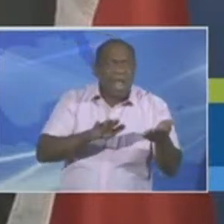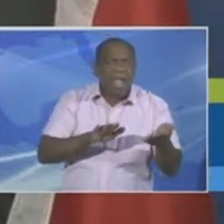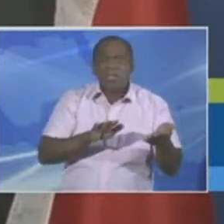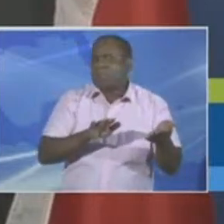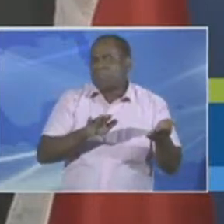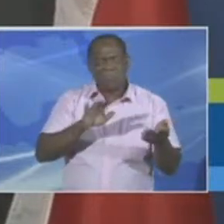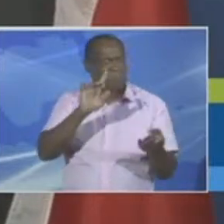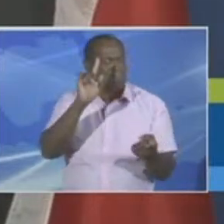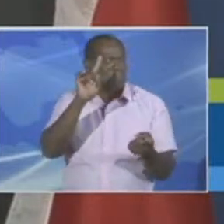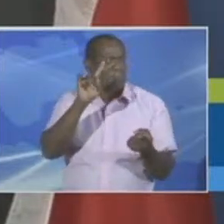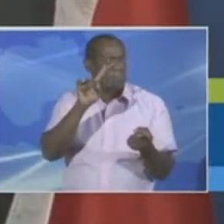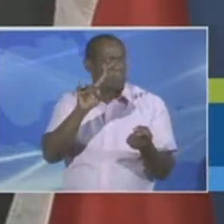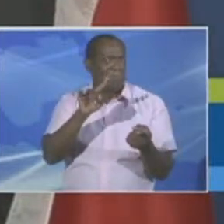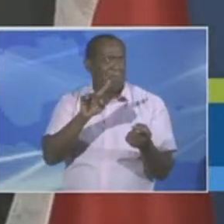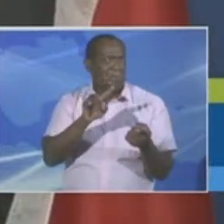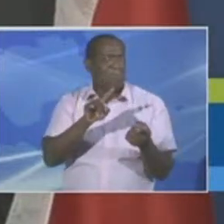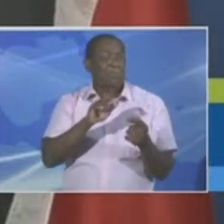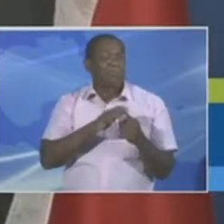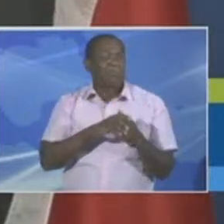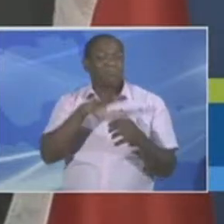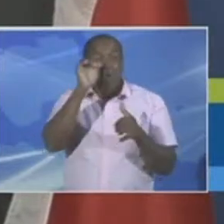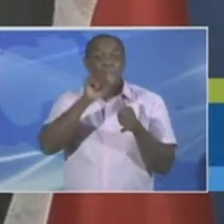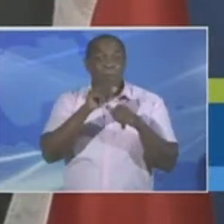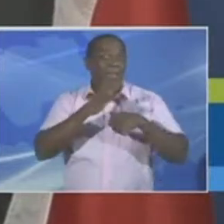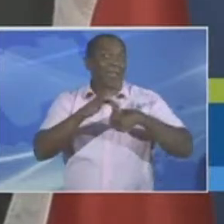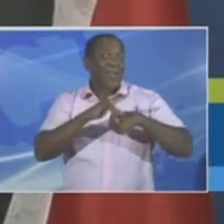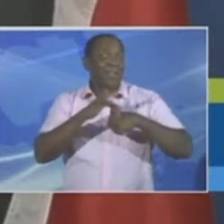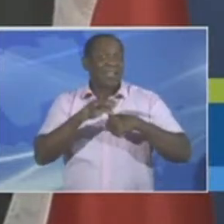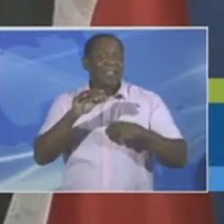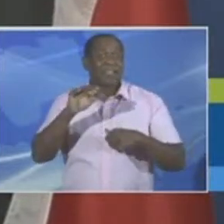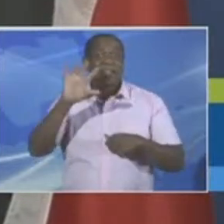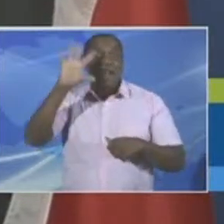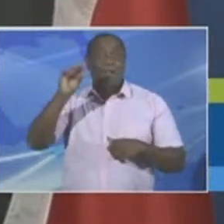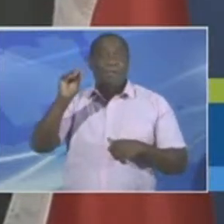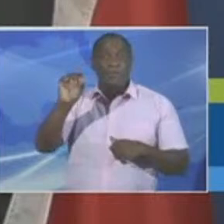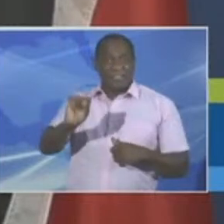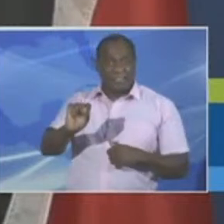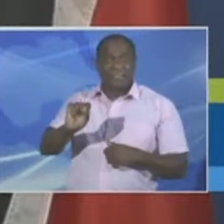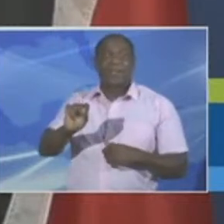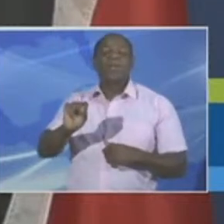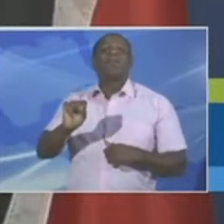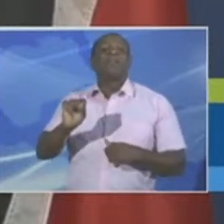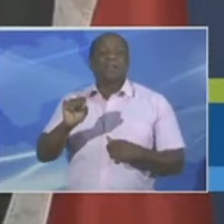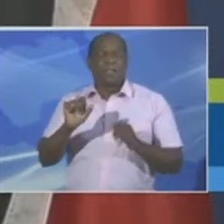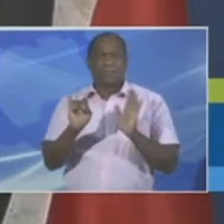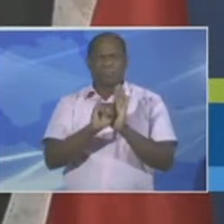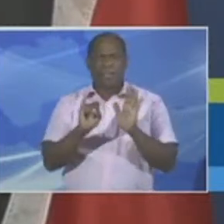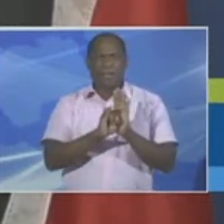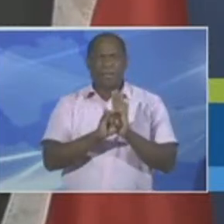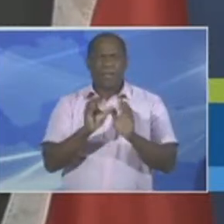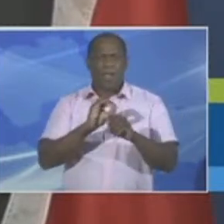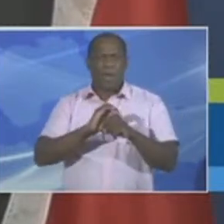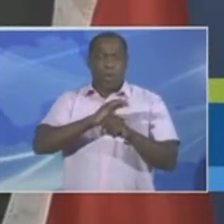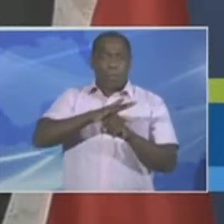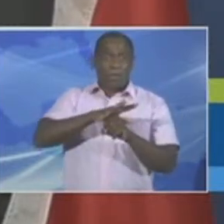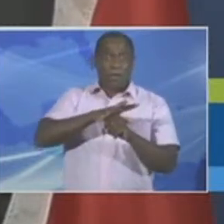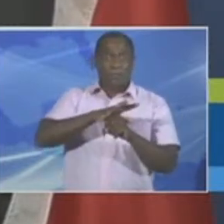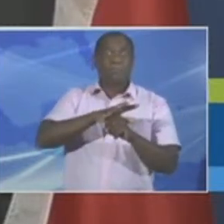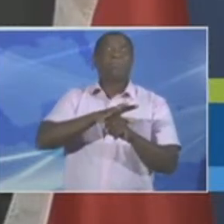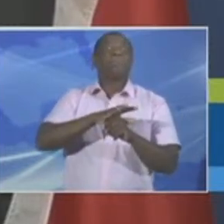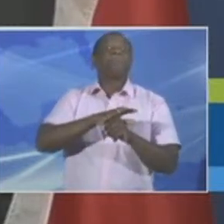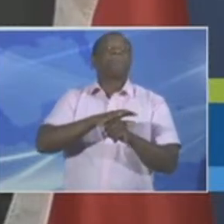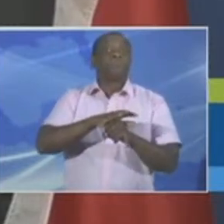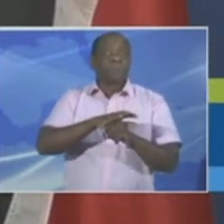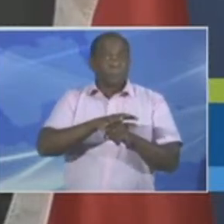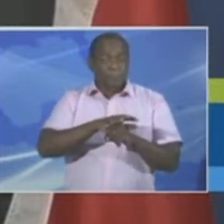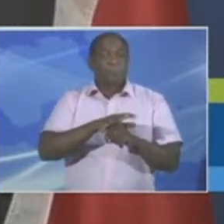Africa early when the Omicron was identified. But we had no guarantee that that